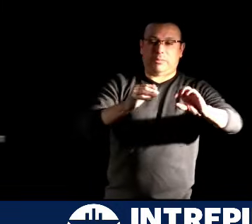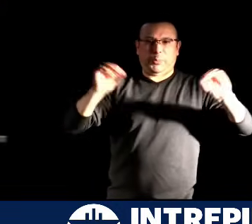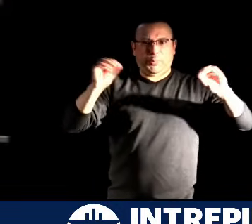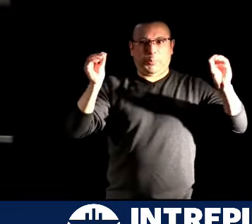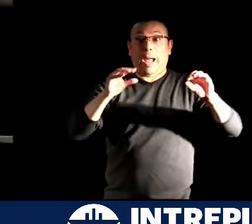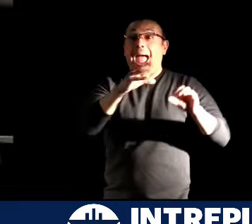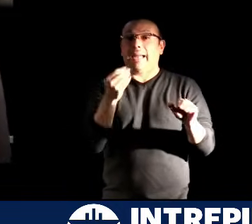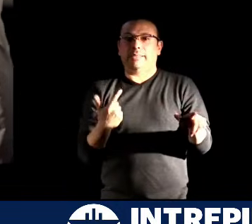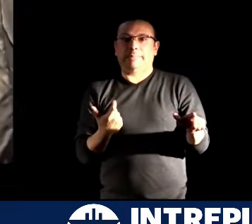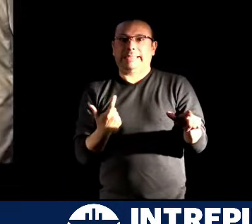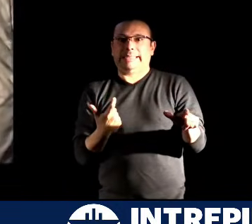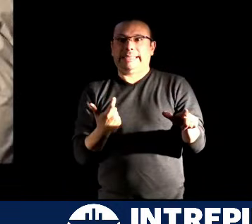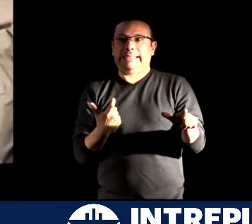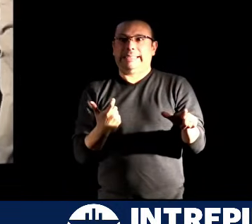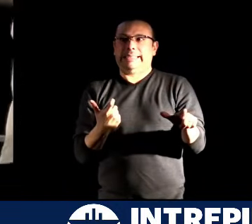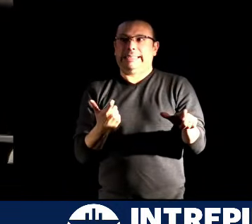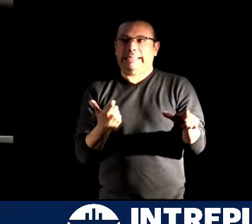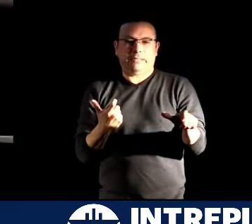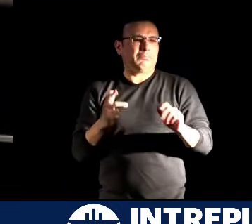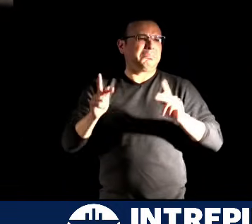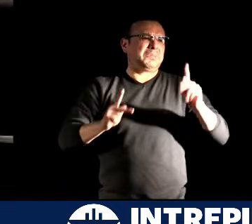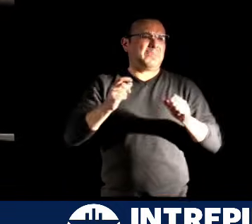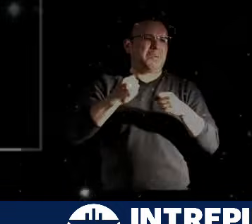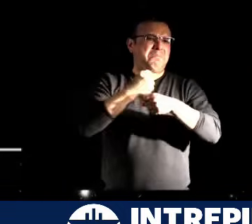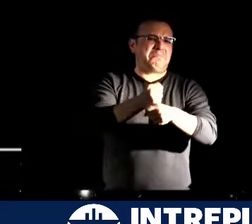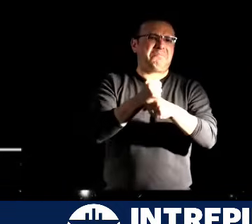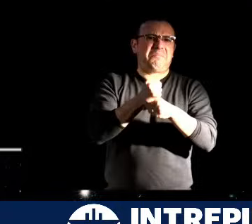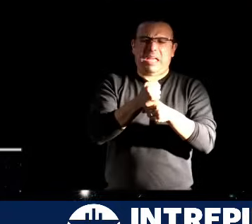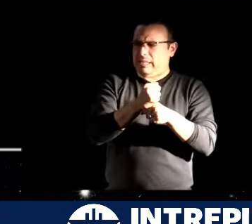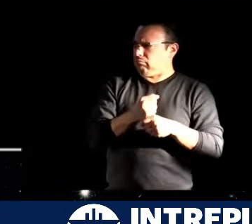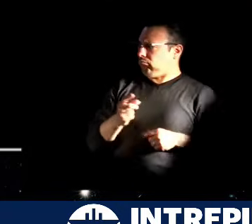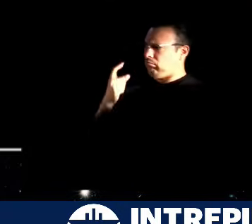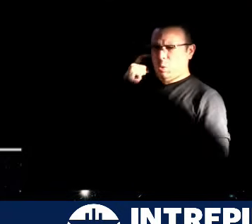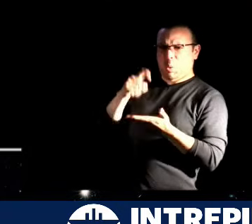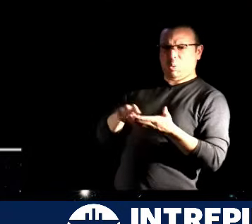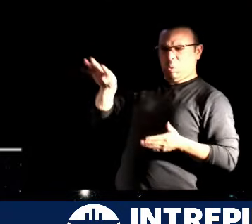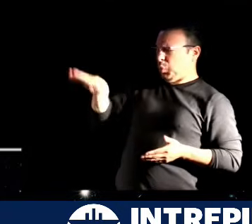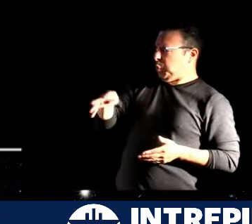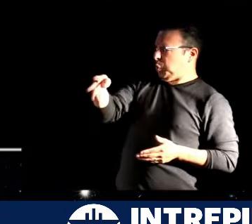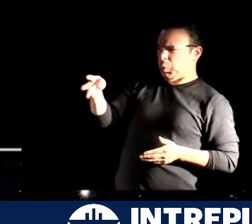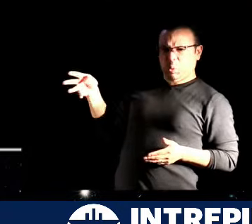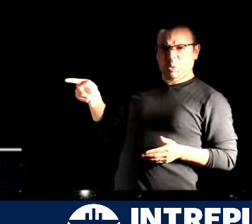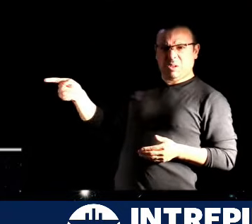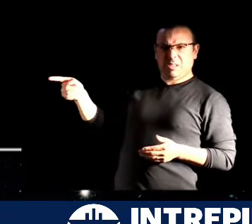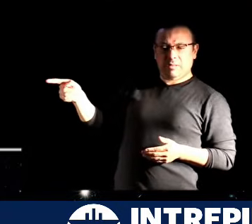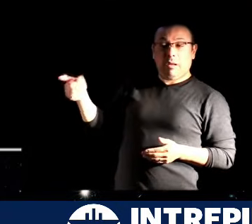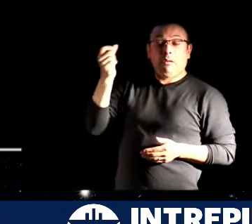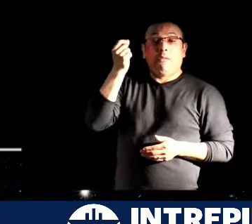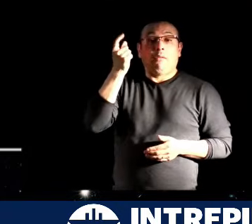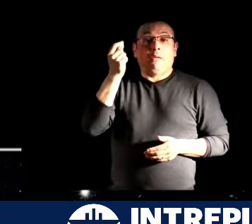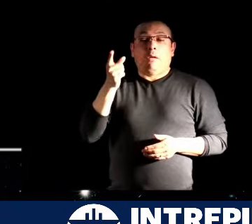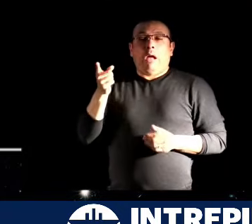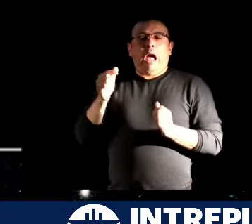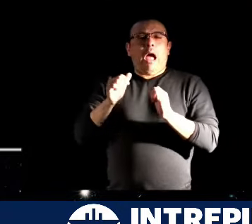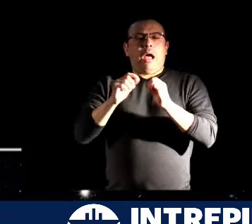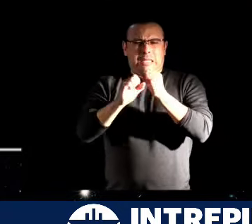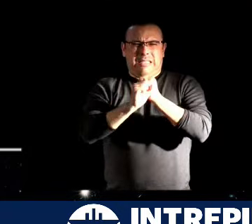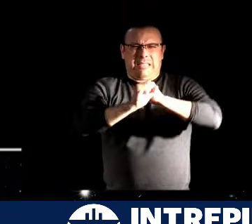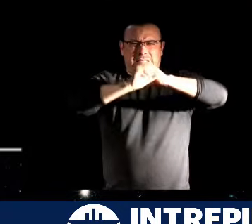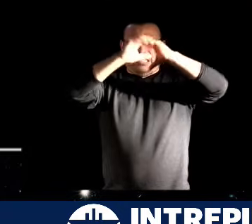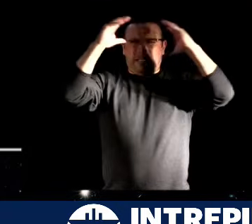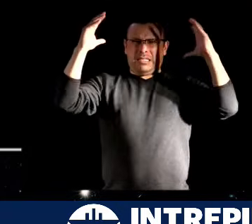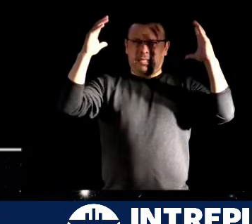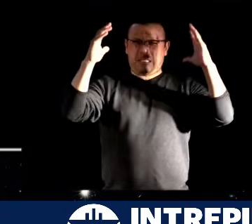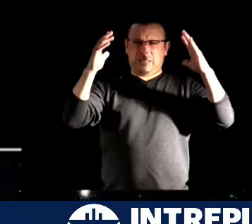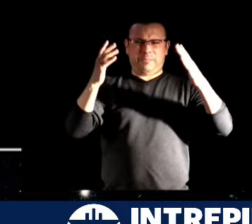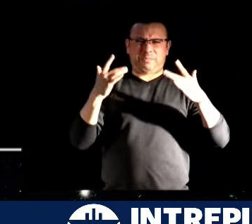solar system, man-made at least. And you can see right here, the economy of scale is very hard to understand. Like,